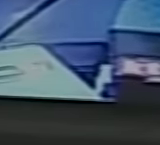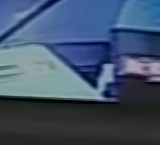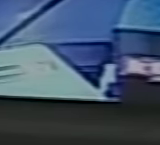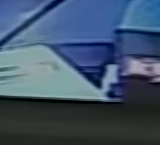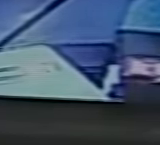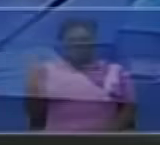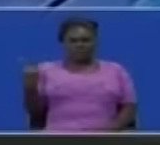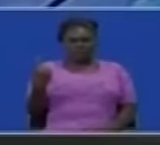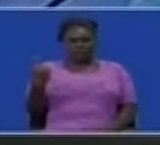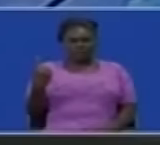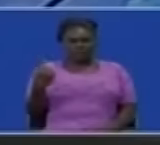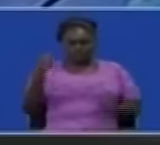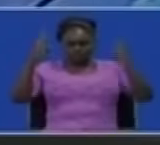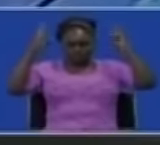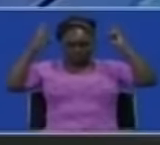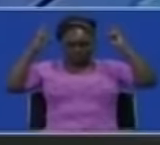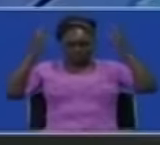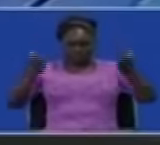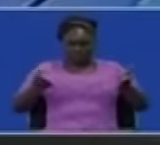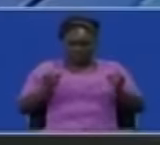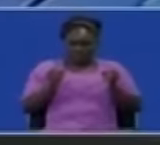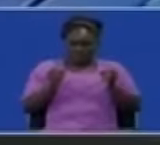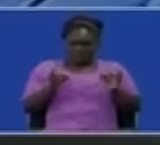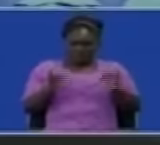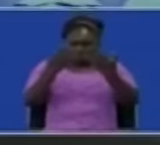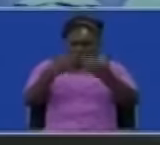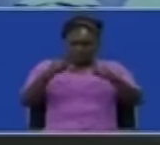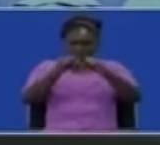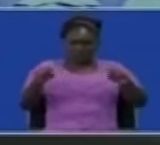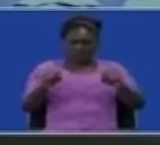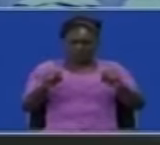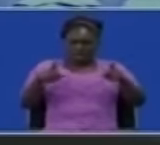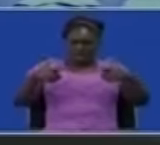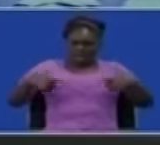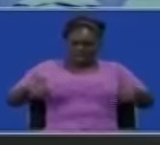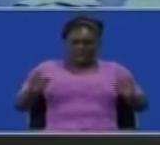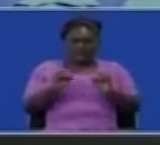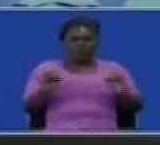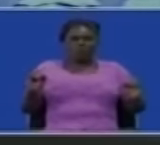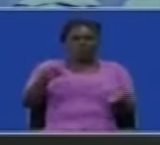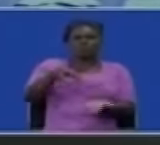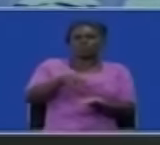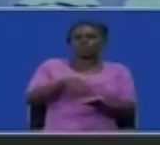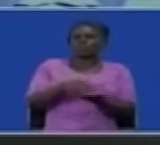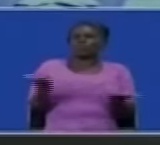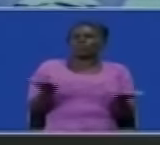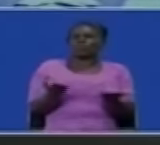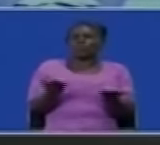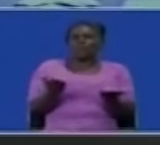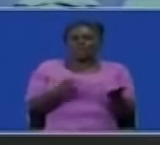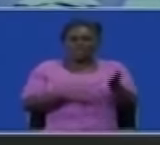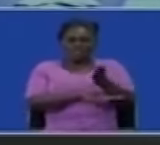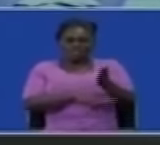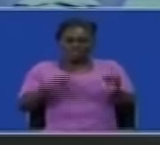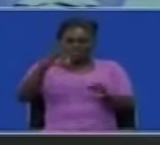thing that would stop it from passing right now is if the president were not to sign it. We will not allow a situation where stealing of